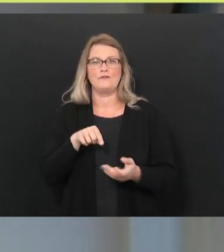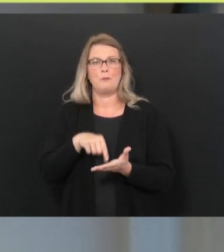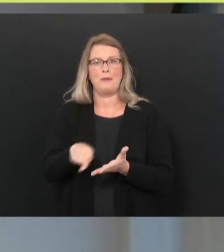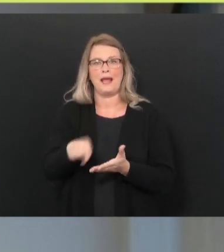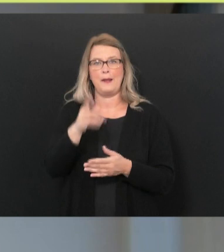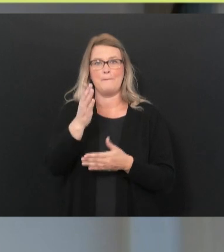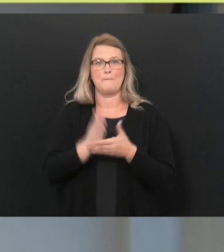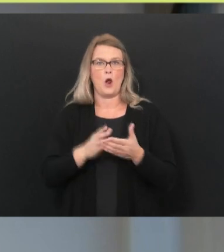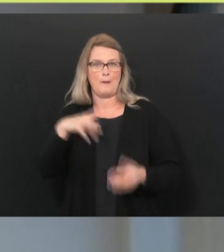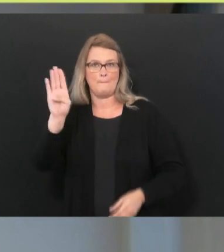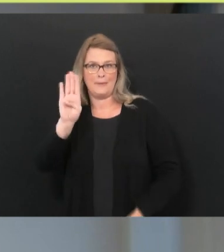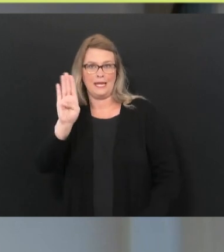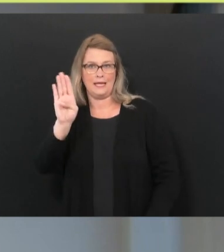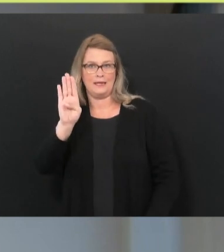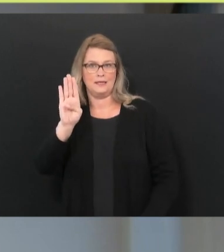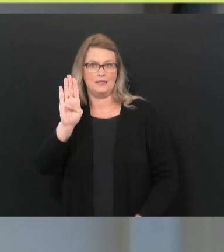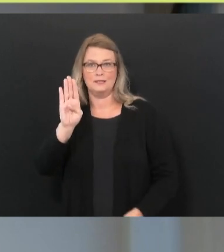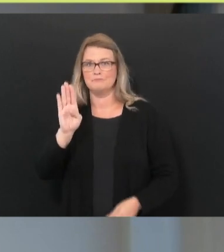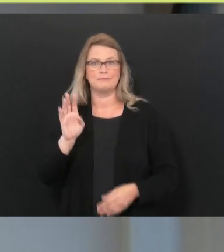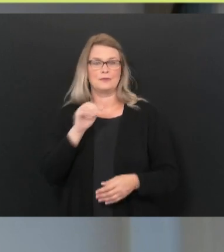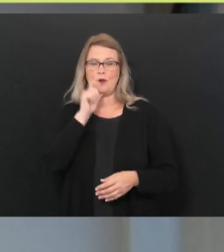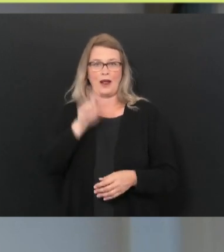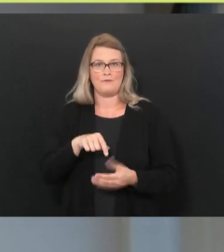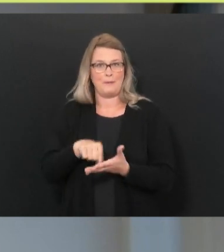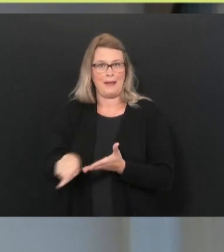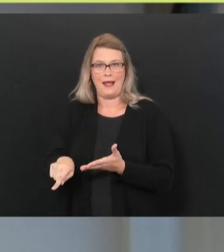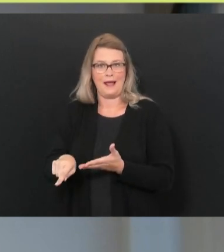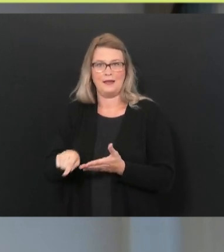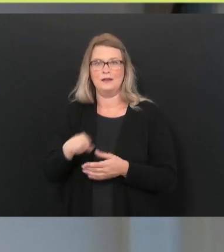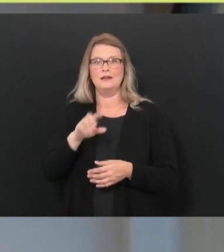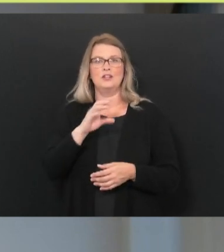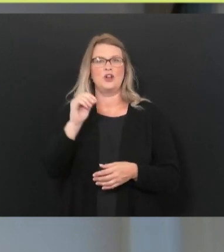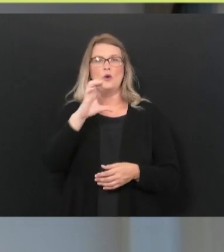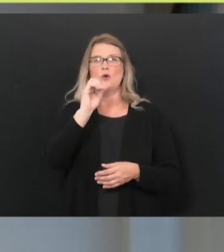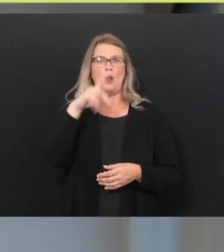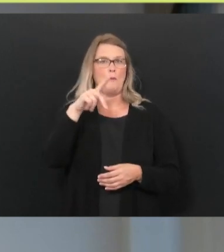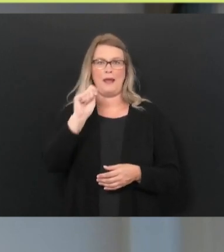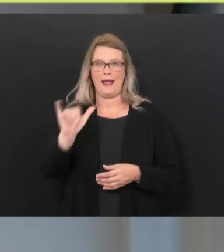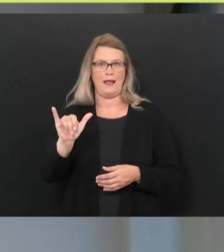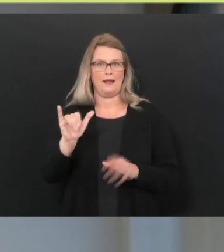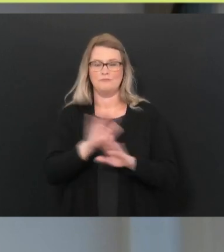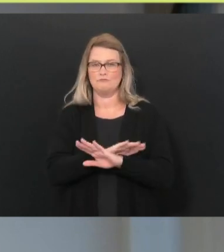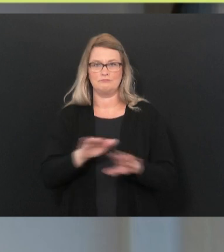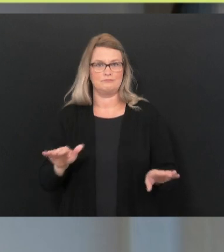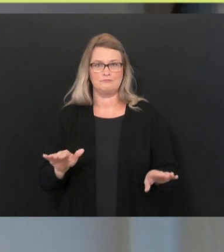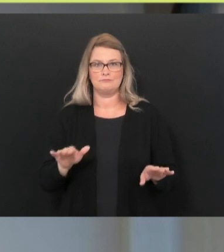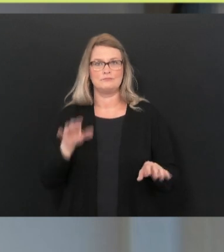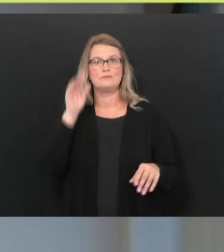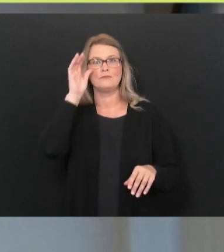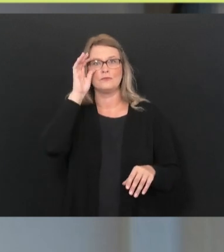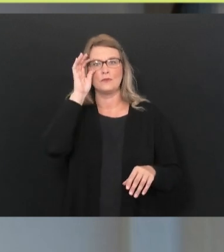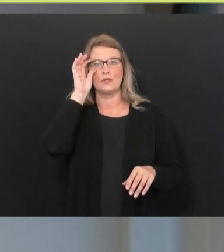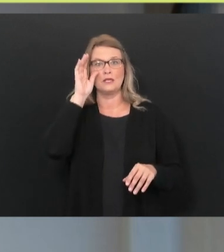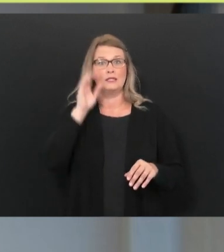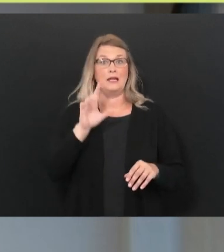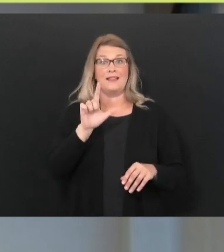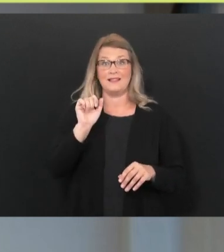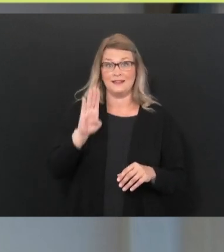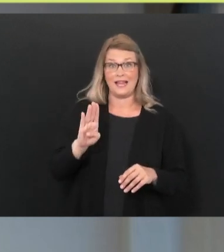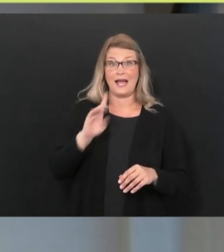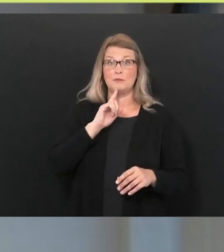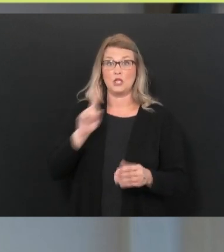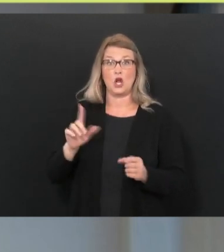B deductible or any coinsurance for COVID-19 testing. Clinical diagnostic labs are covered